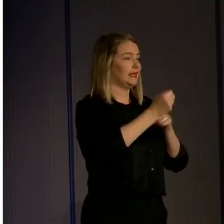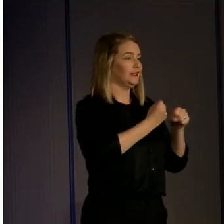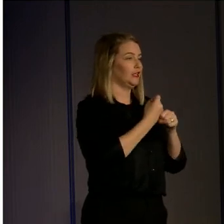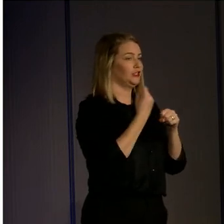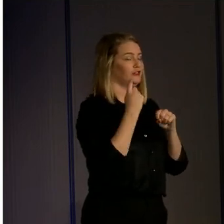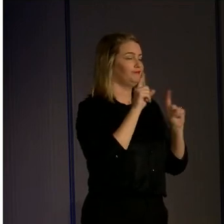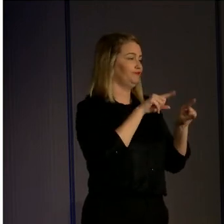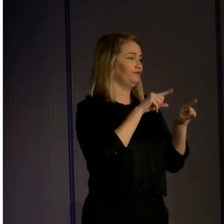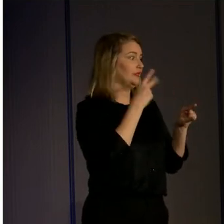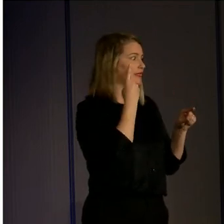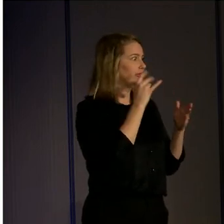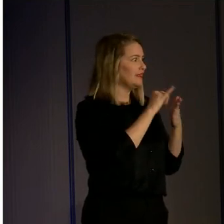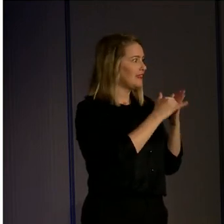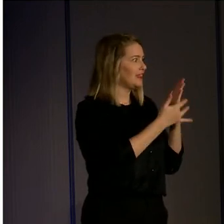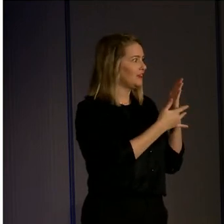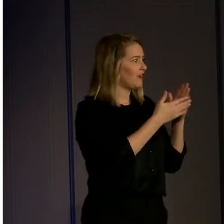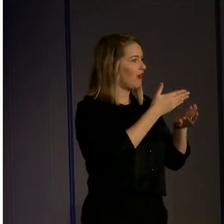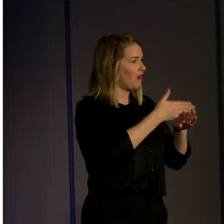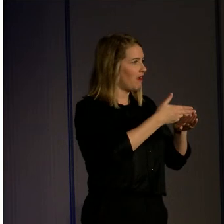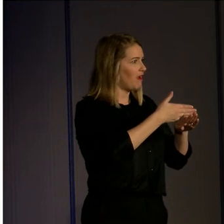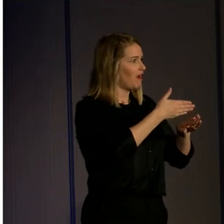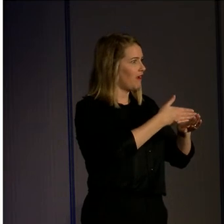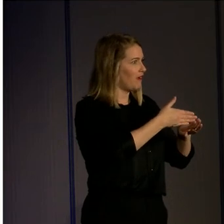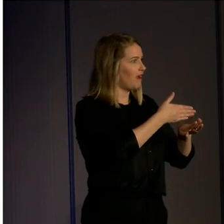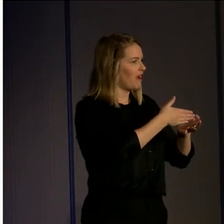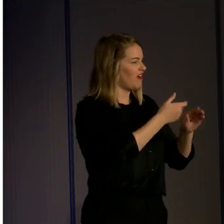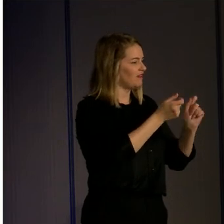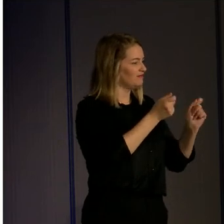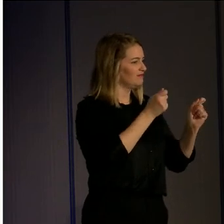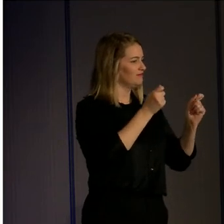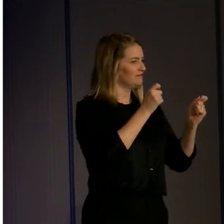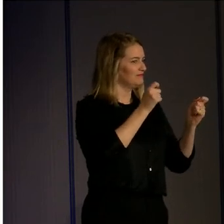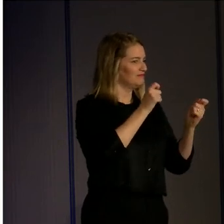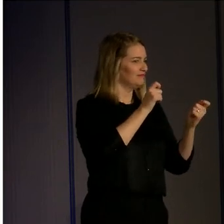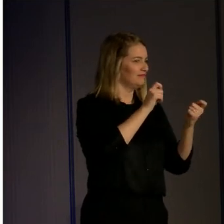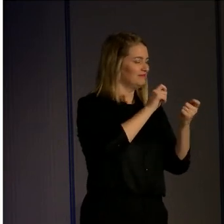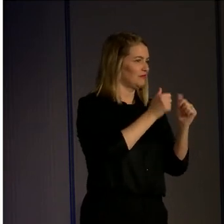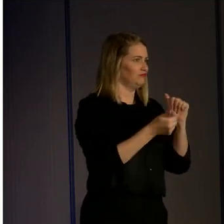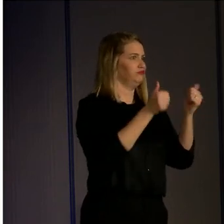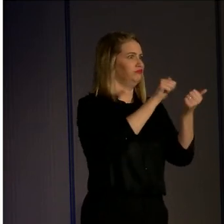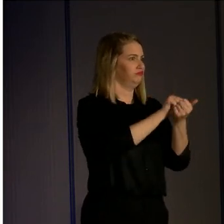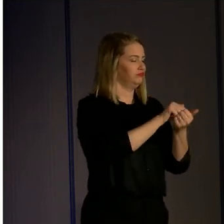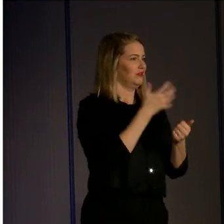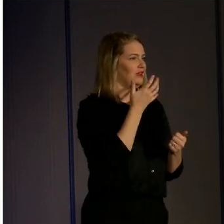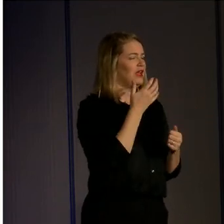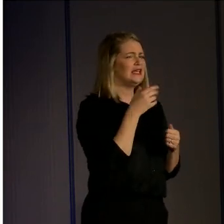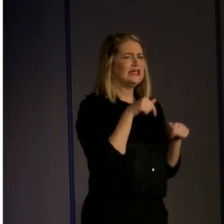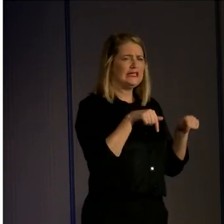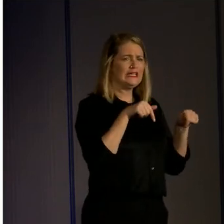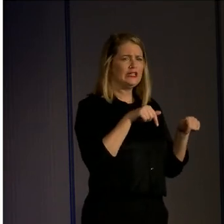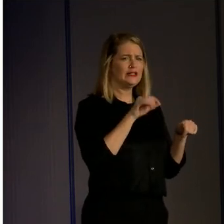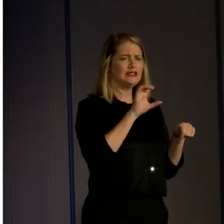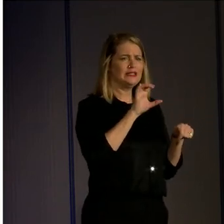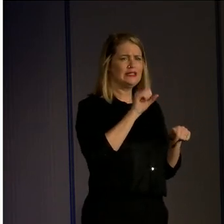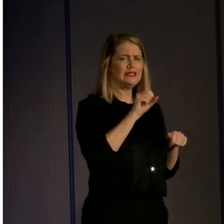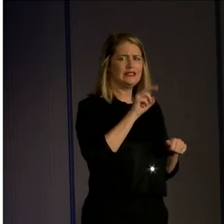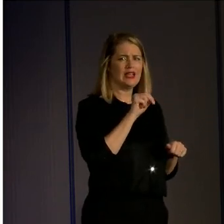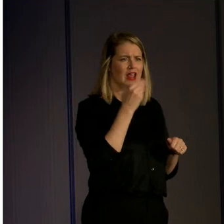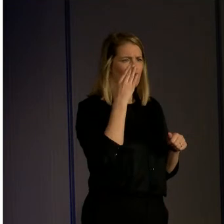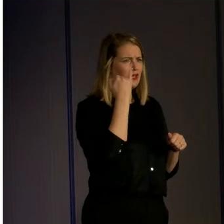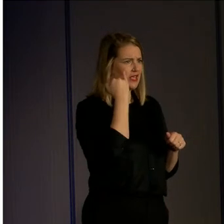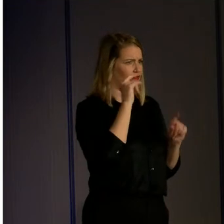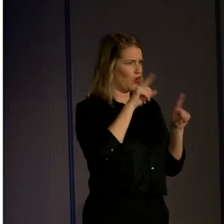you could have seen this technology evolve. And we're sort of, CSUN, I don't know if they've been showing that off at